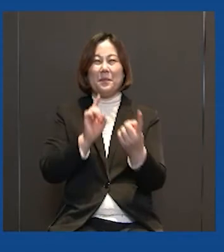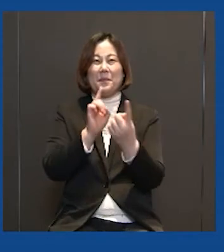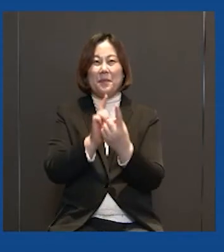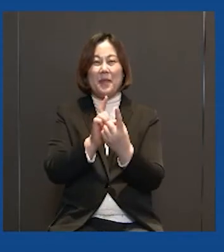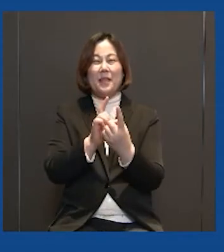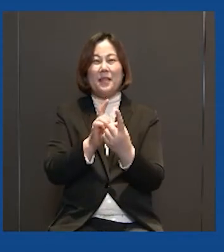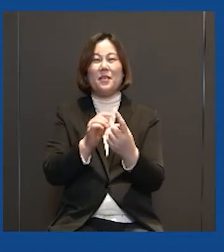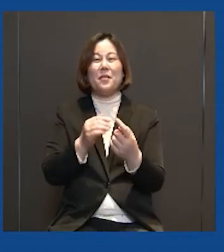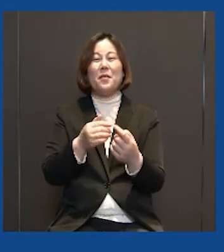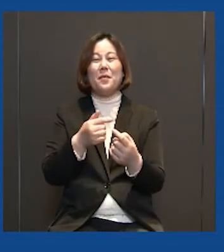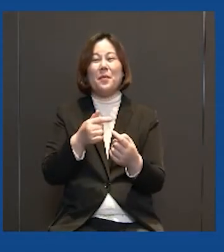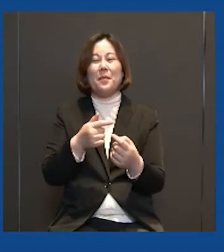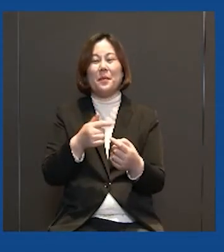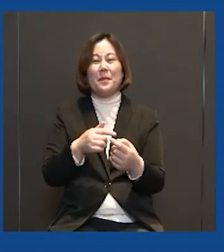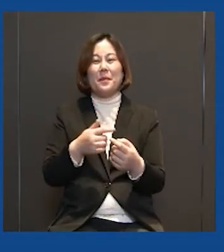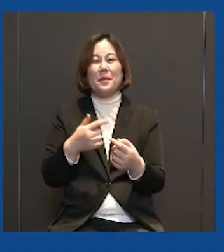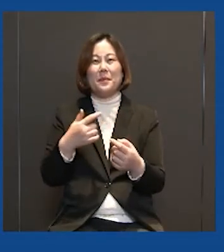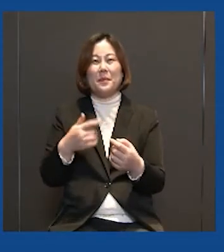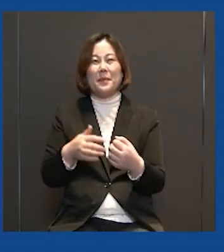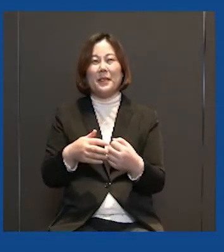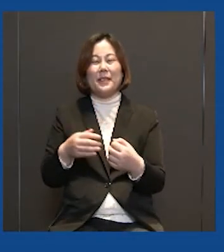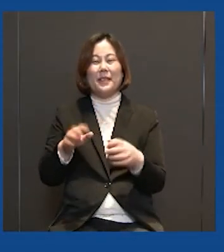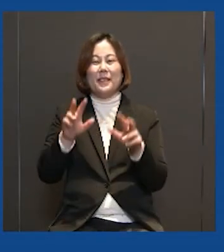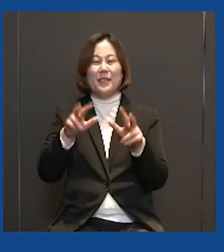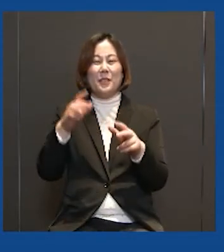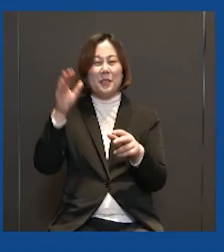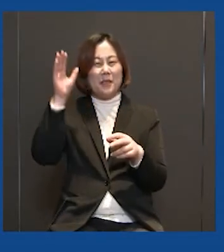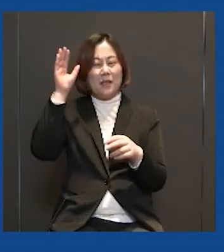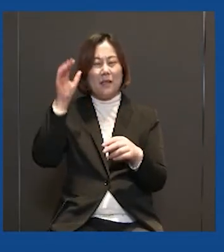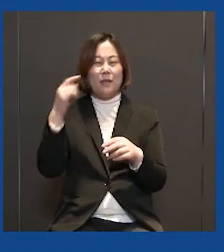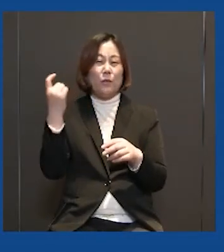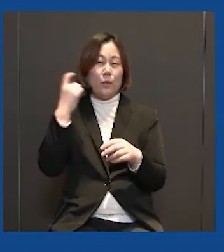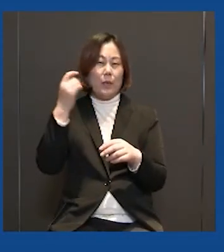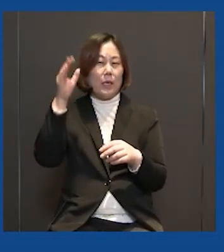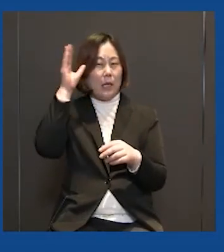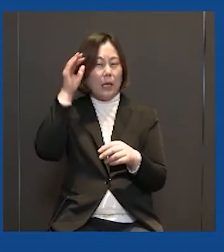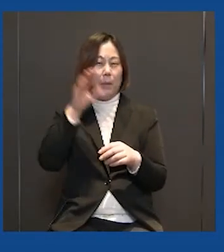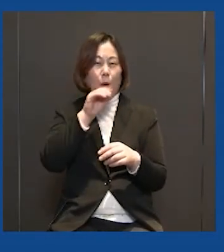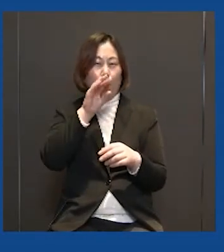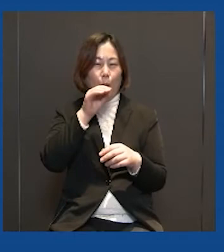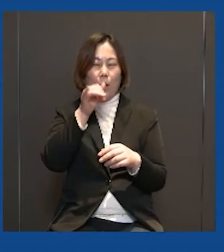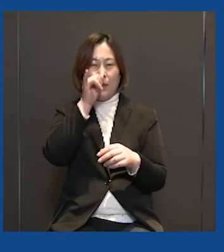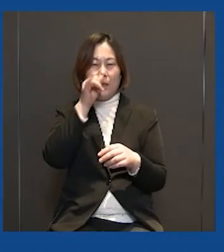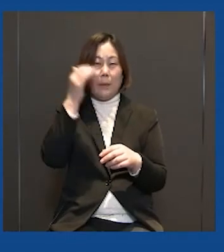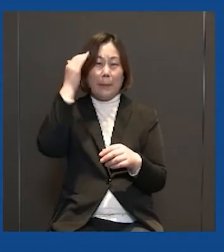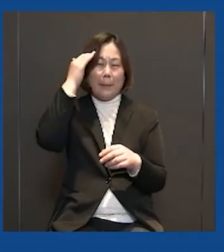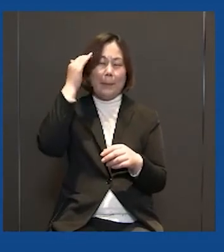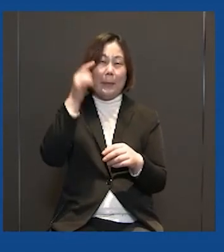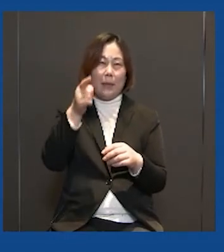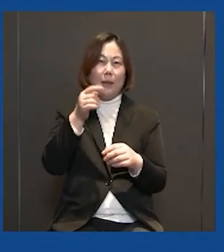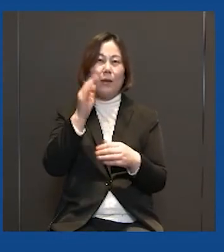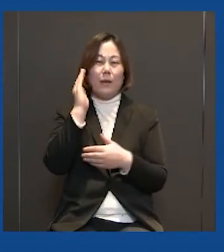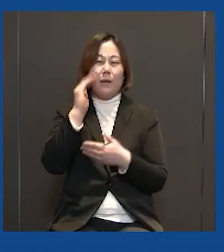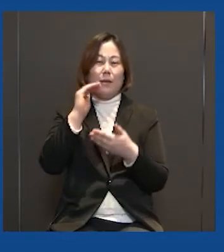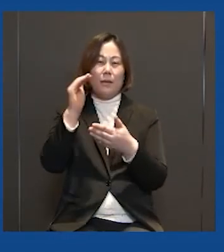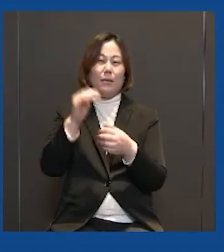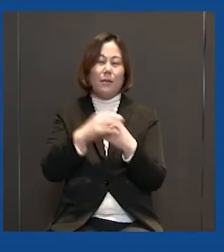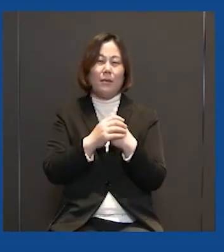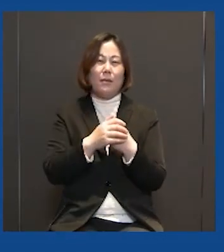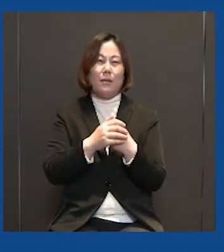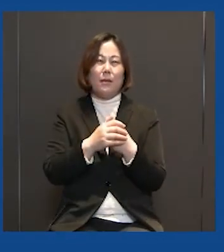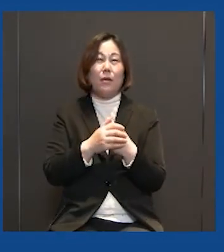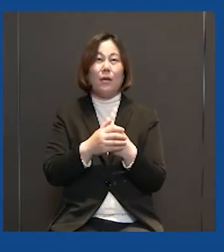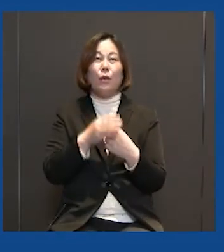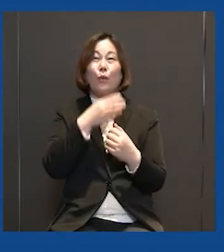up. But we also have the potential of older people as a resource. Older people in